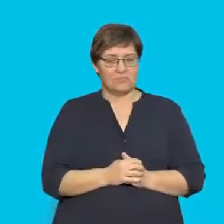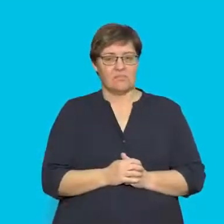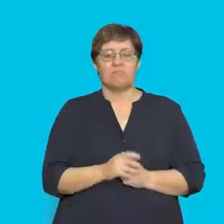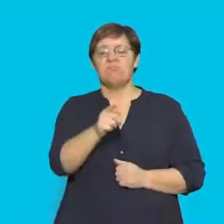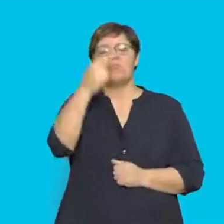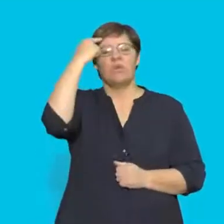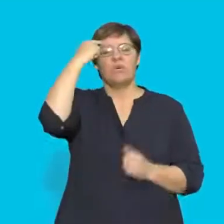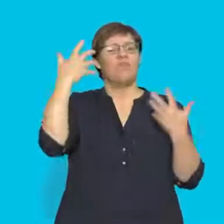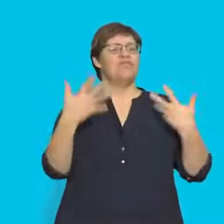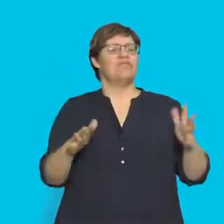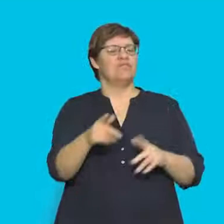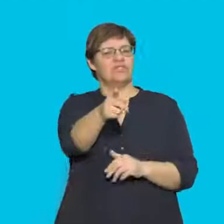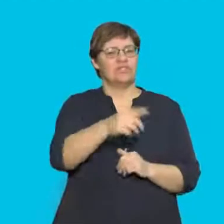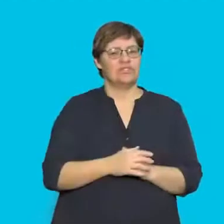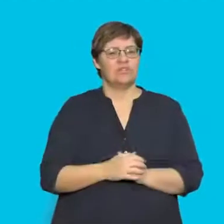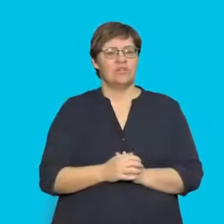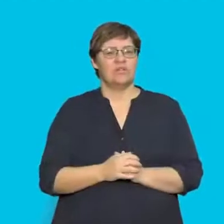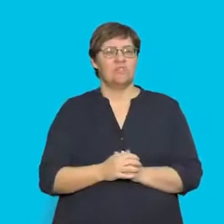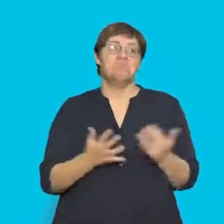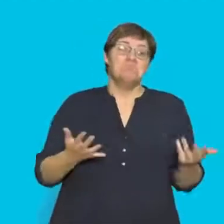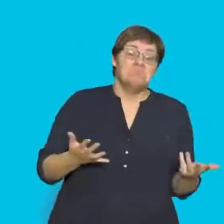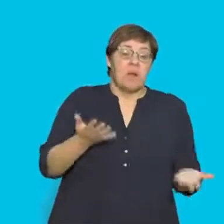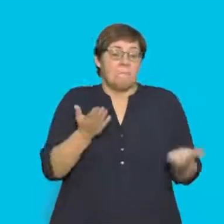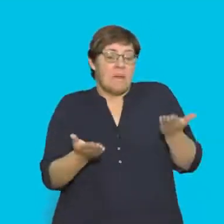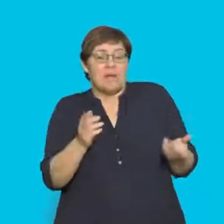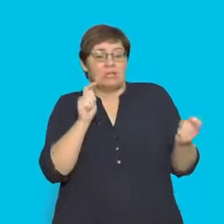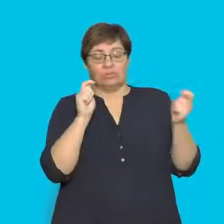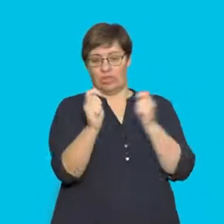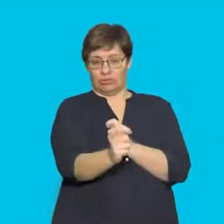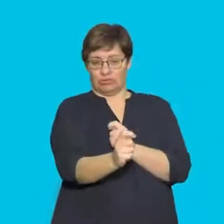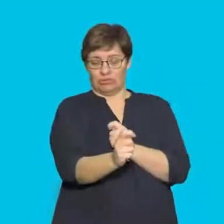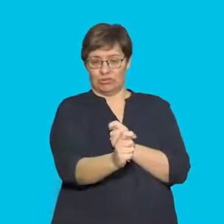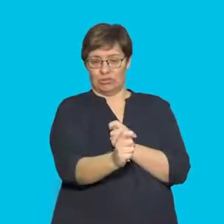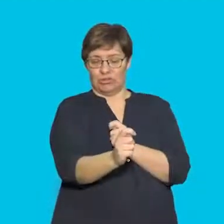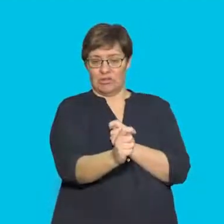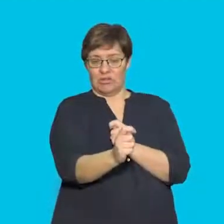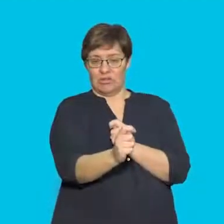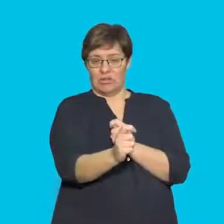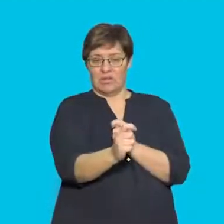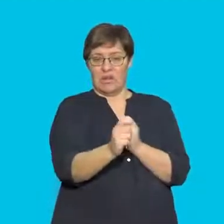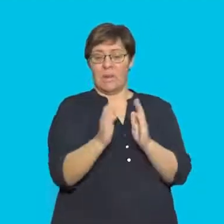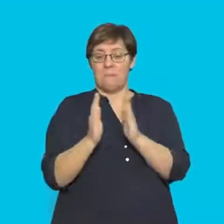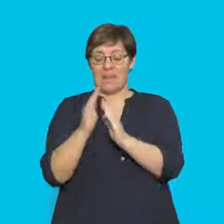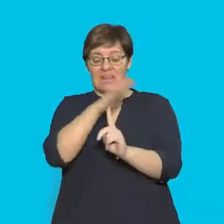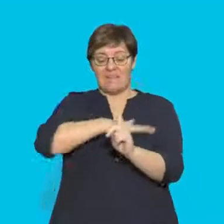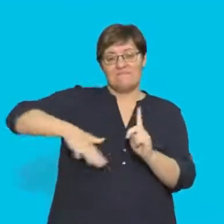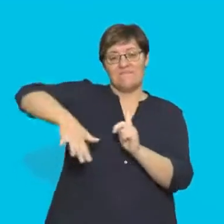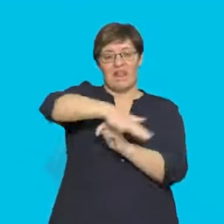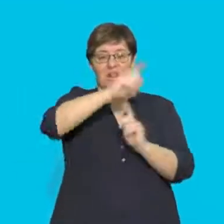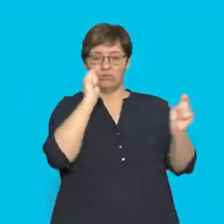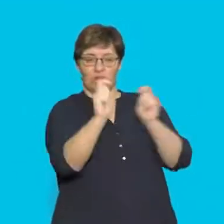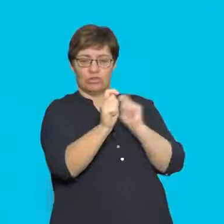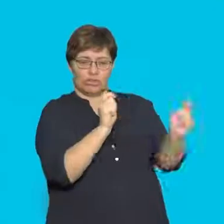you ever thought about what might change the pattern of the magnetic